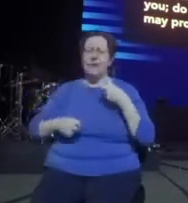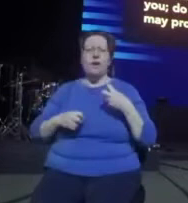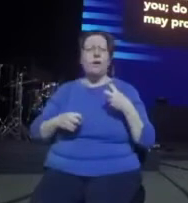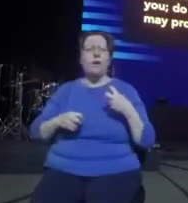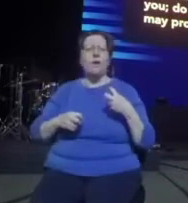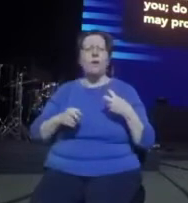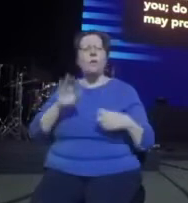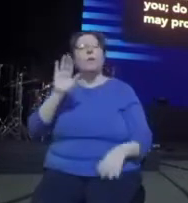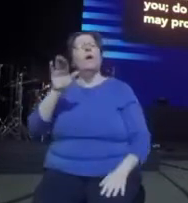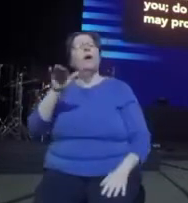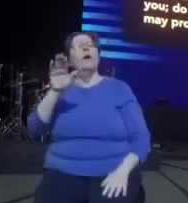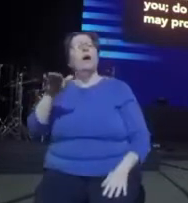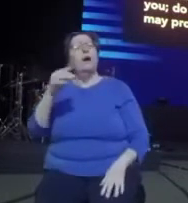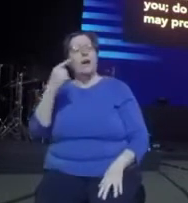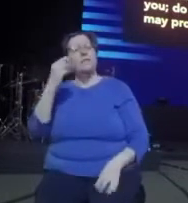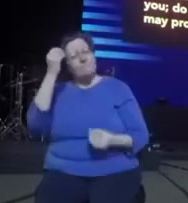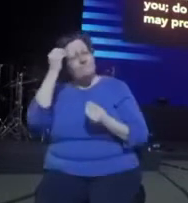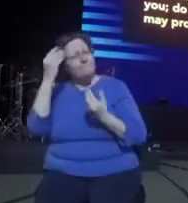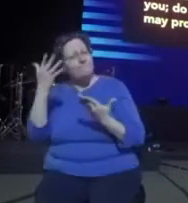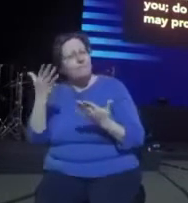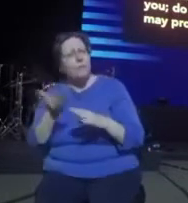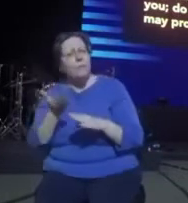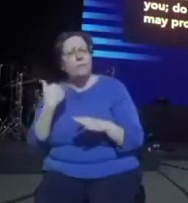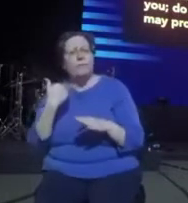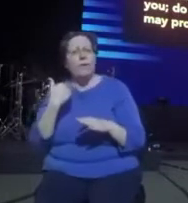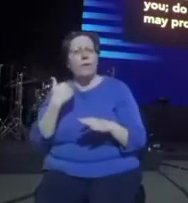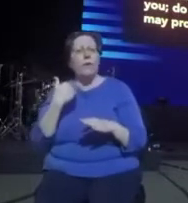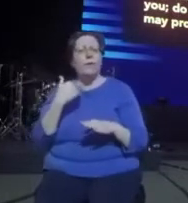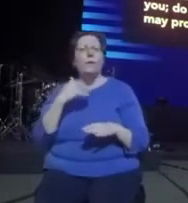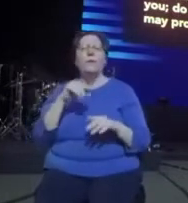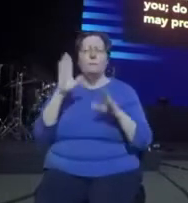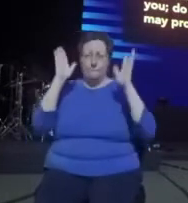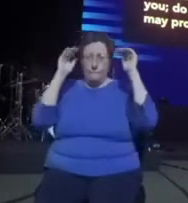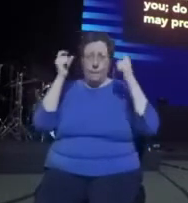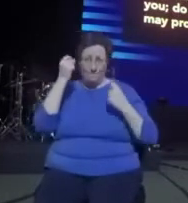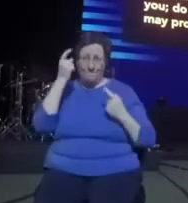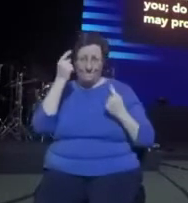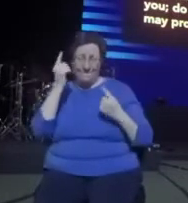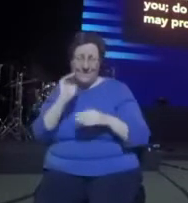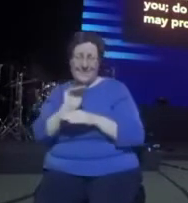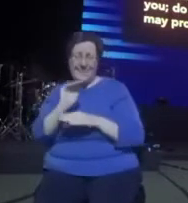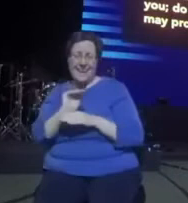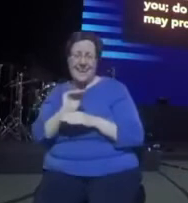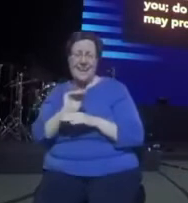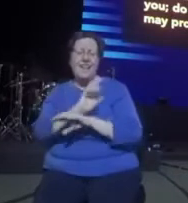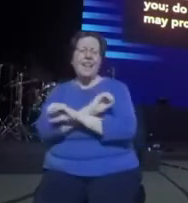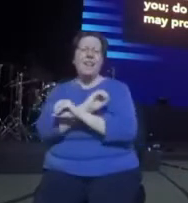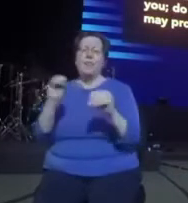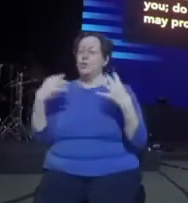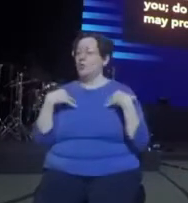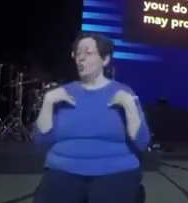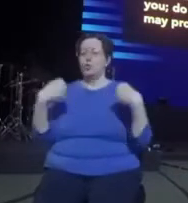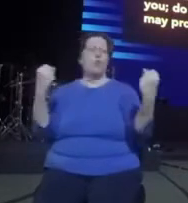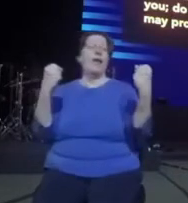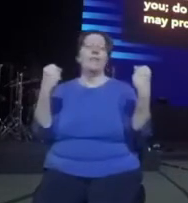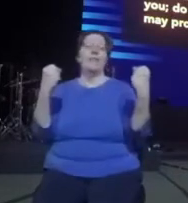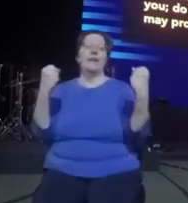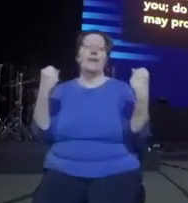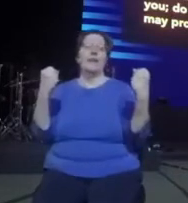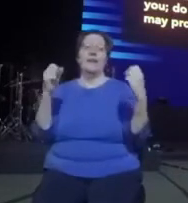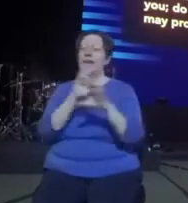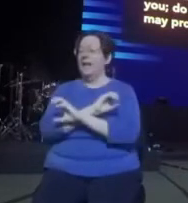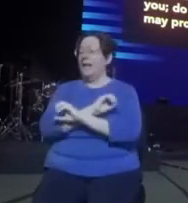to what I'm going to say to you. I've said this to you before. I don't know if you ever really got it, but I hope you get it tonight. There is no strength and there is